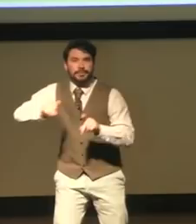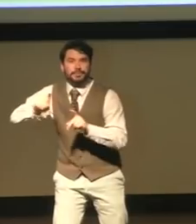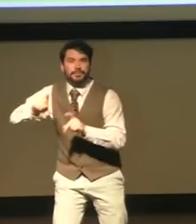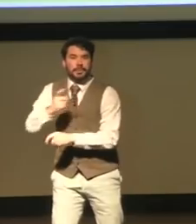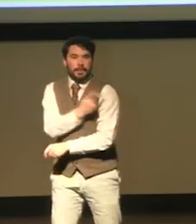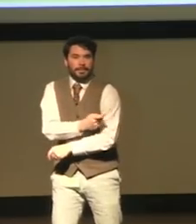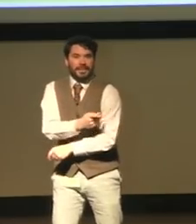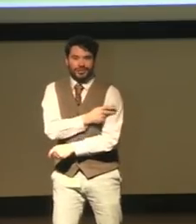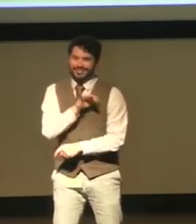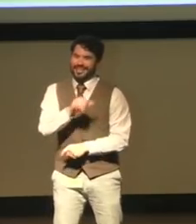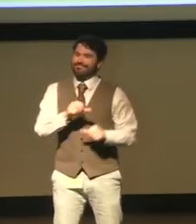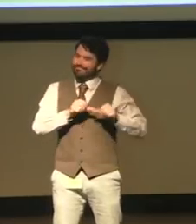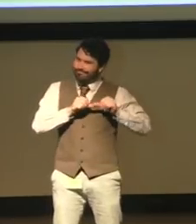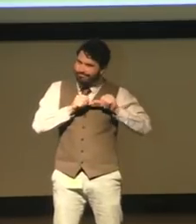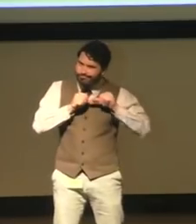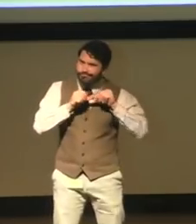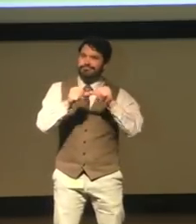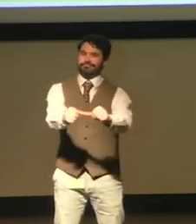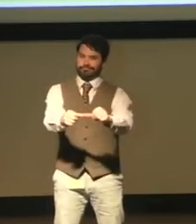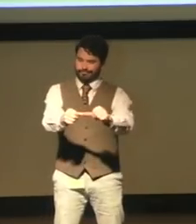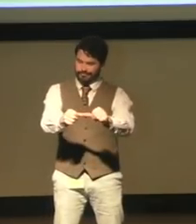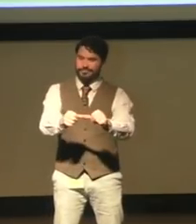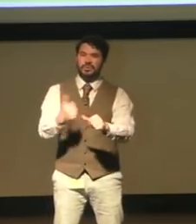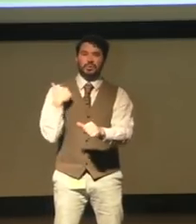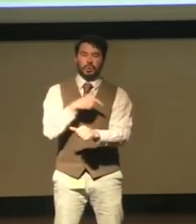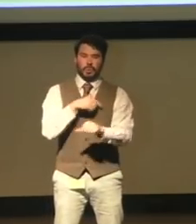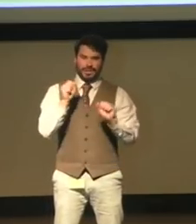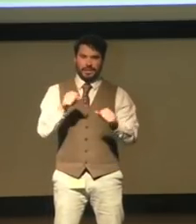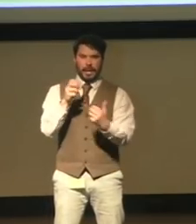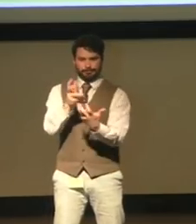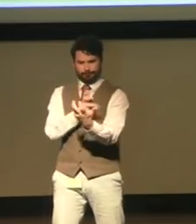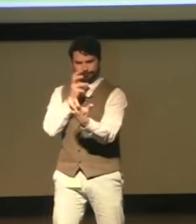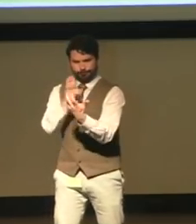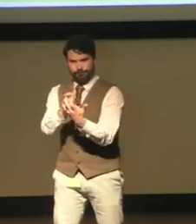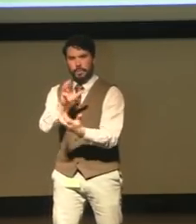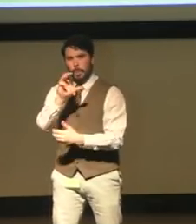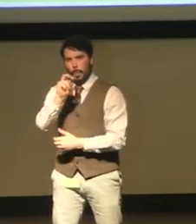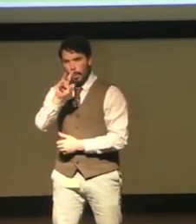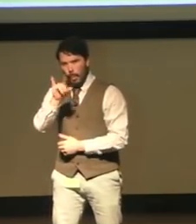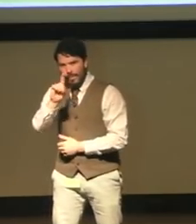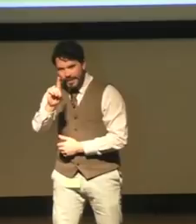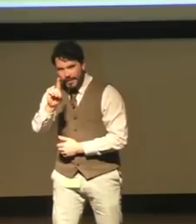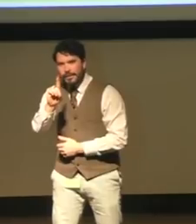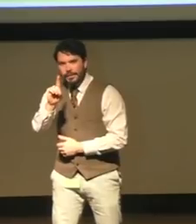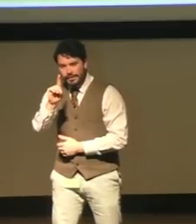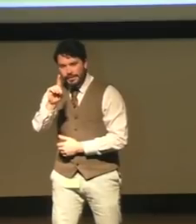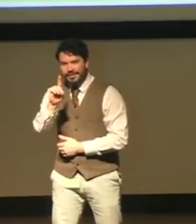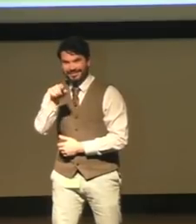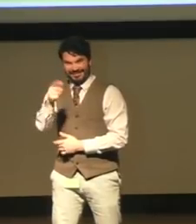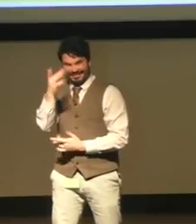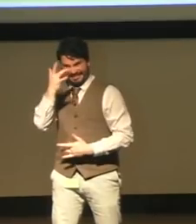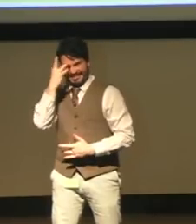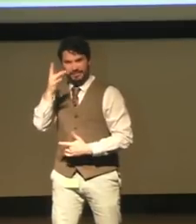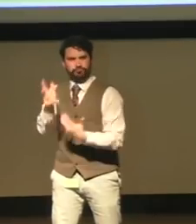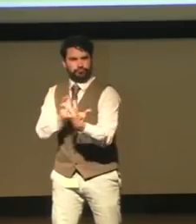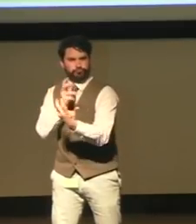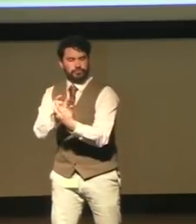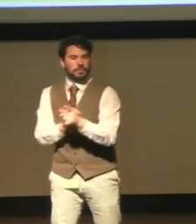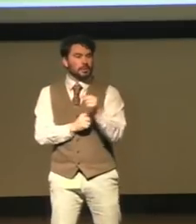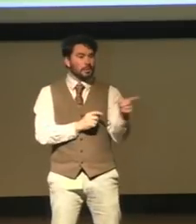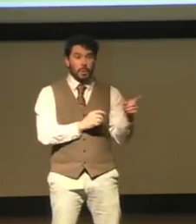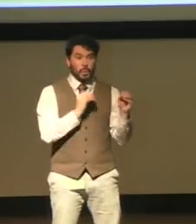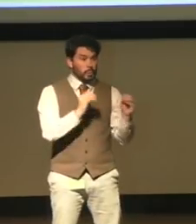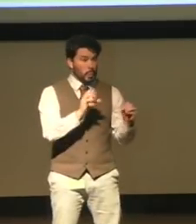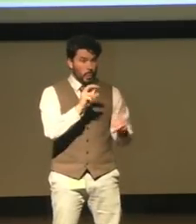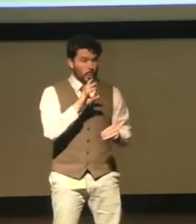we can continue to provide care to both the COVID-related patients with COVID-related disease and those with non-COVID disease